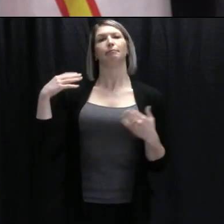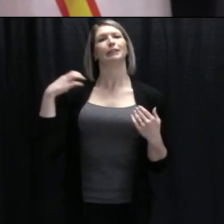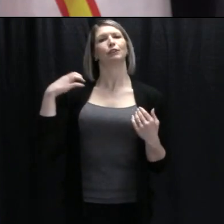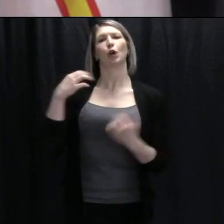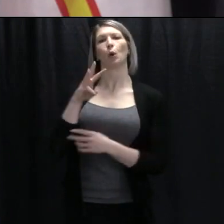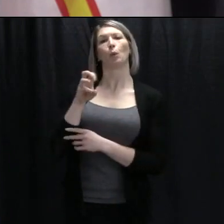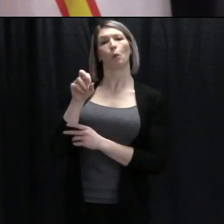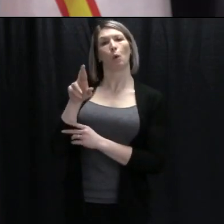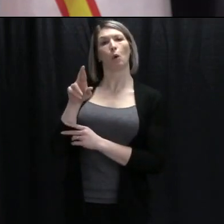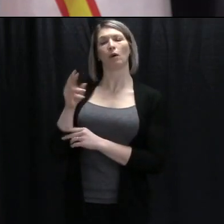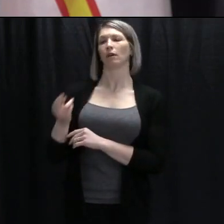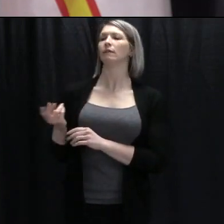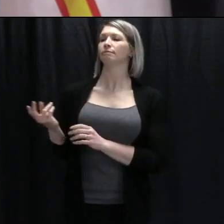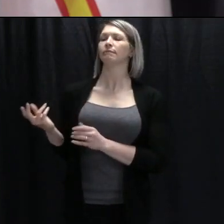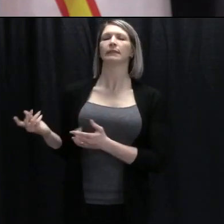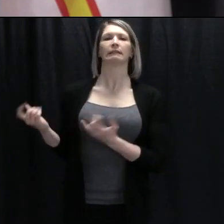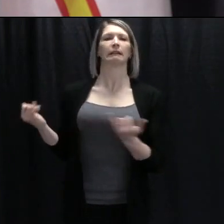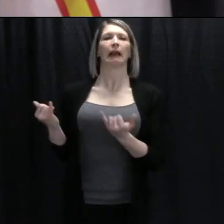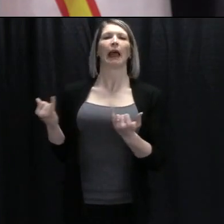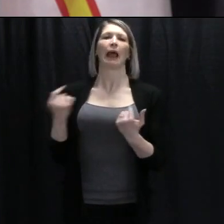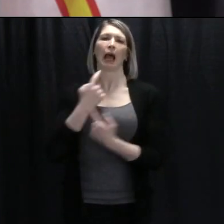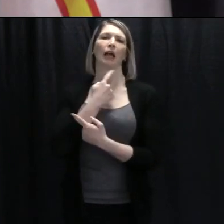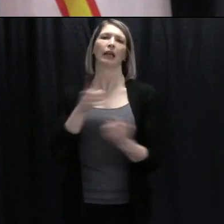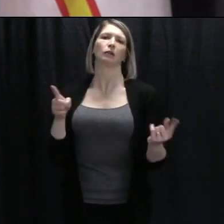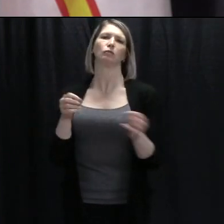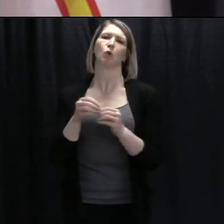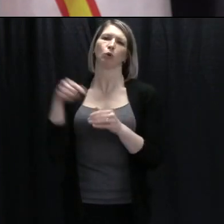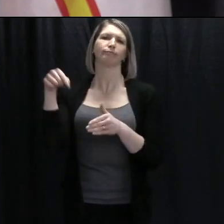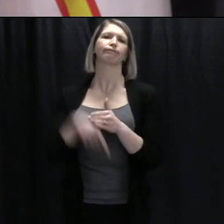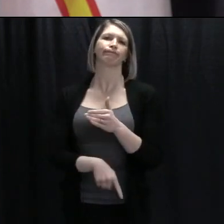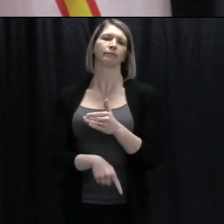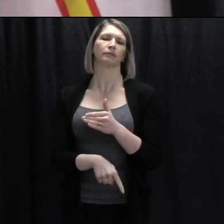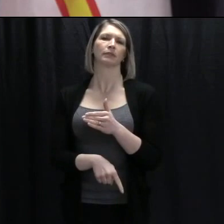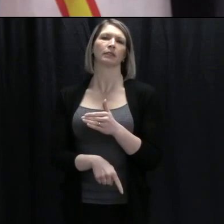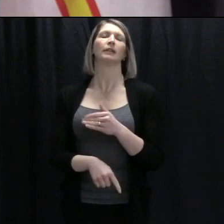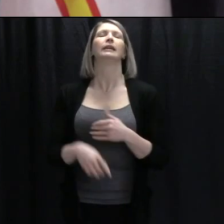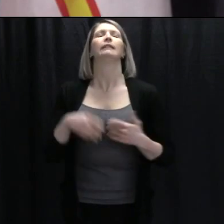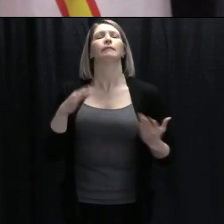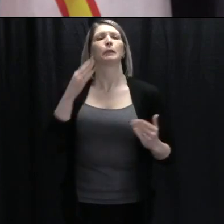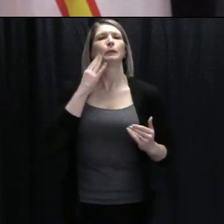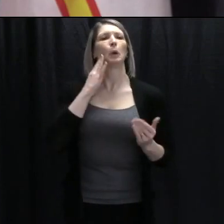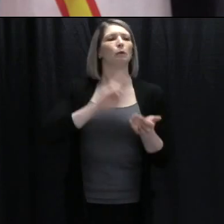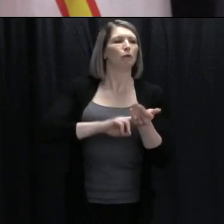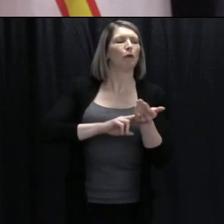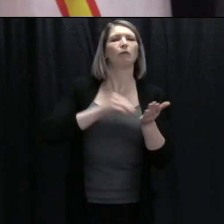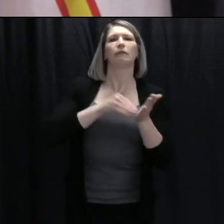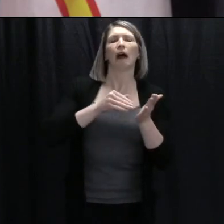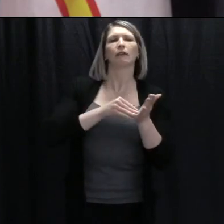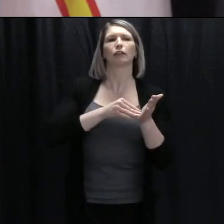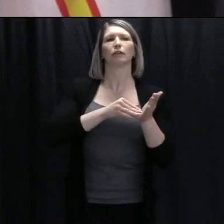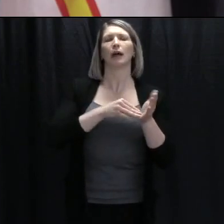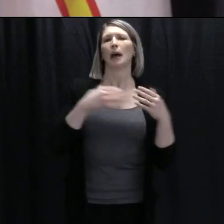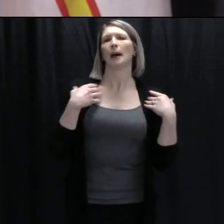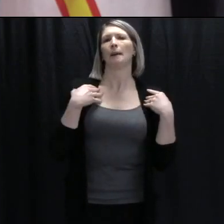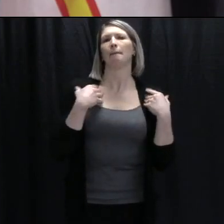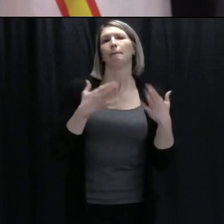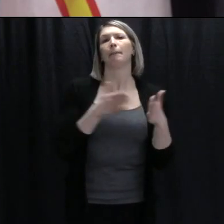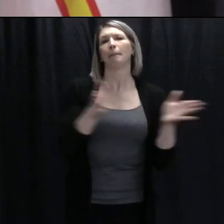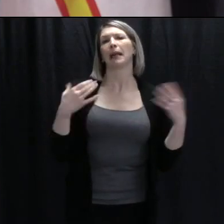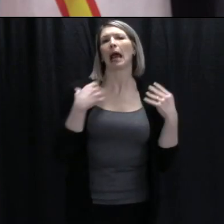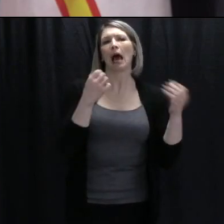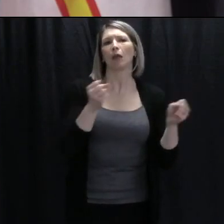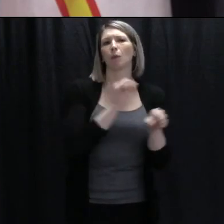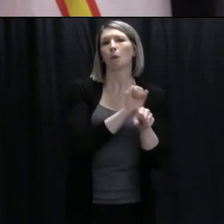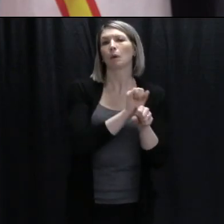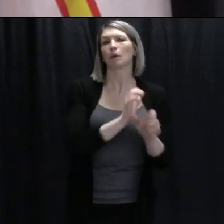students in the K-12 system and those essential workers, there's no question these are challenging times. These are challenging times for our students,